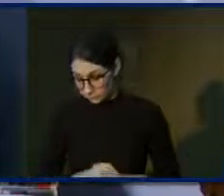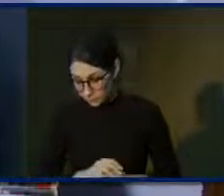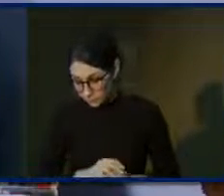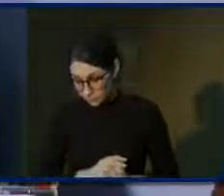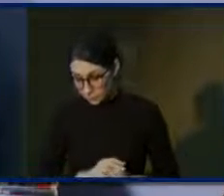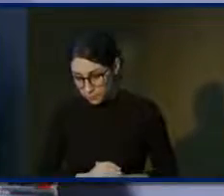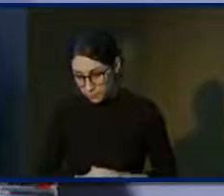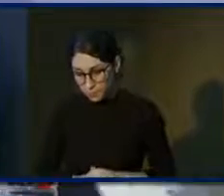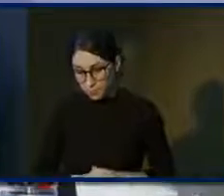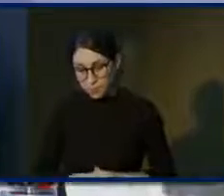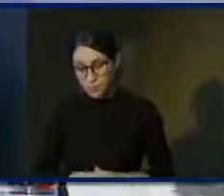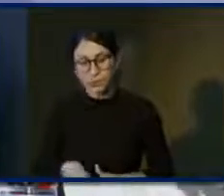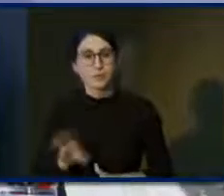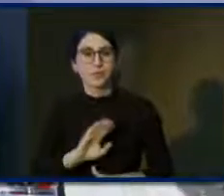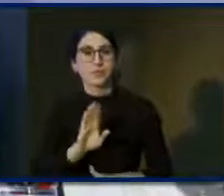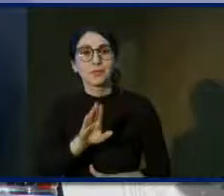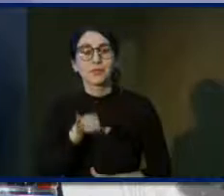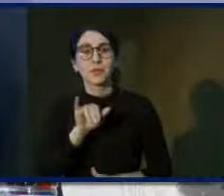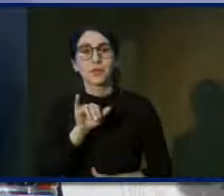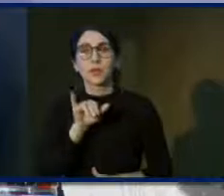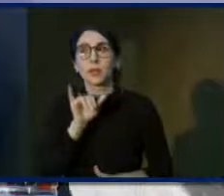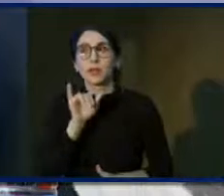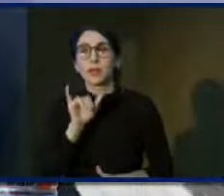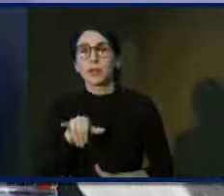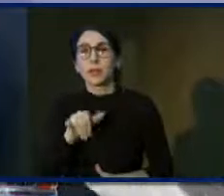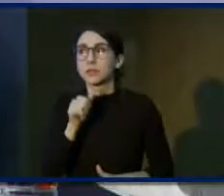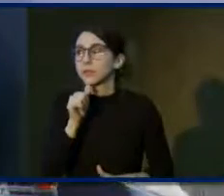That is not the way that we